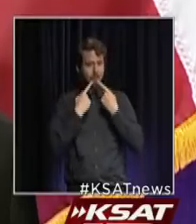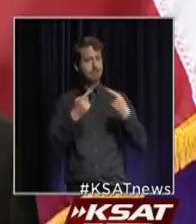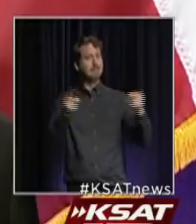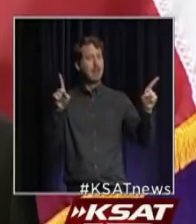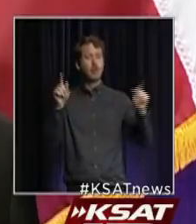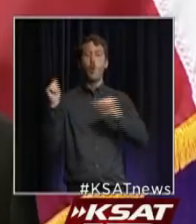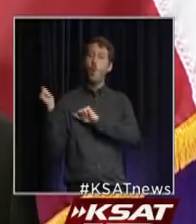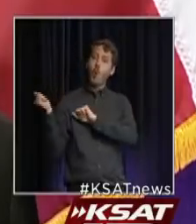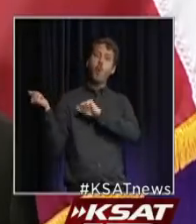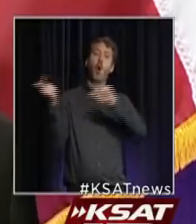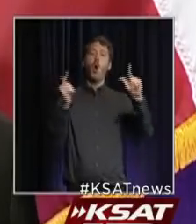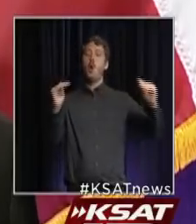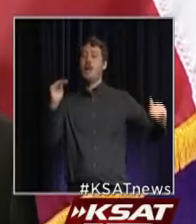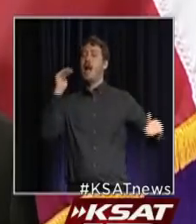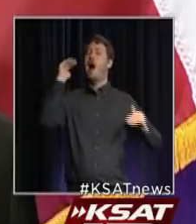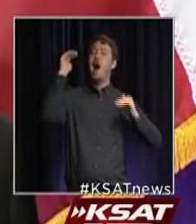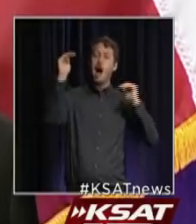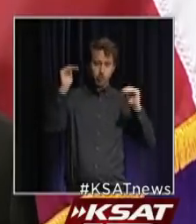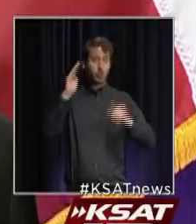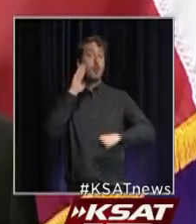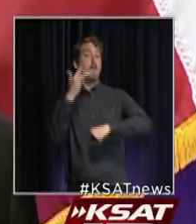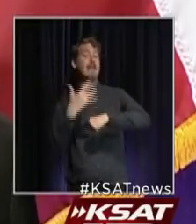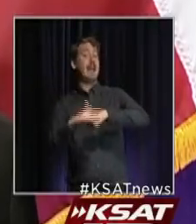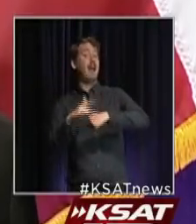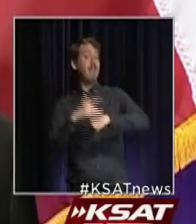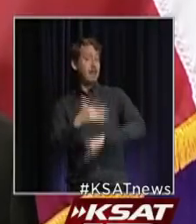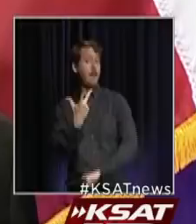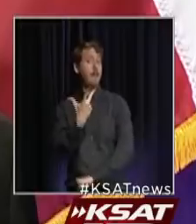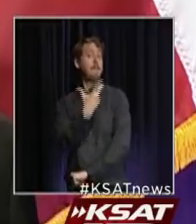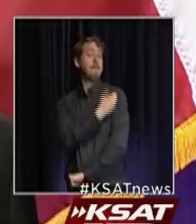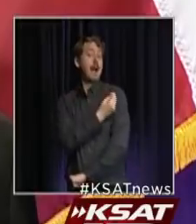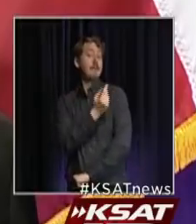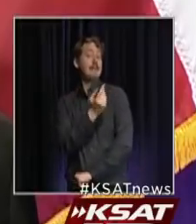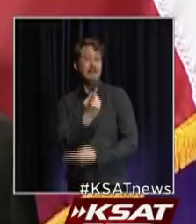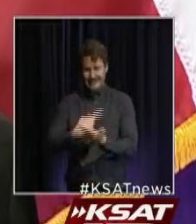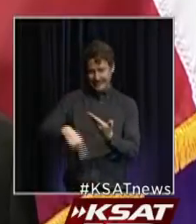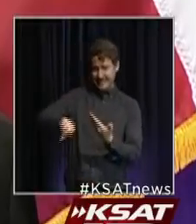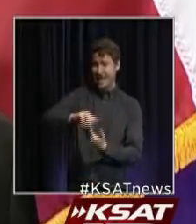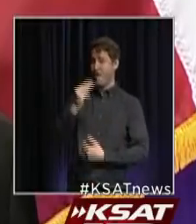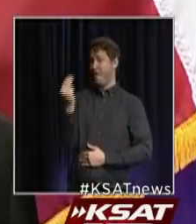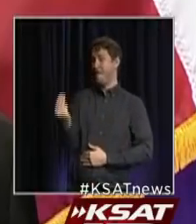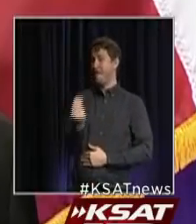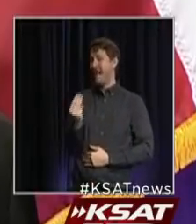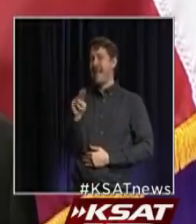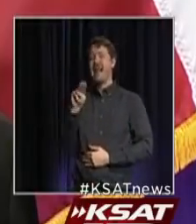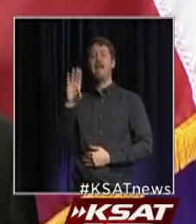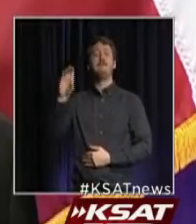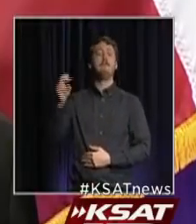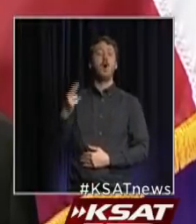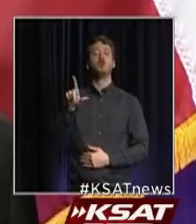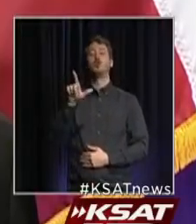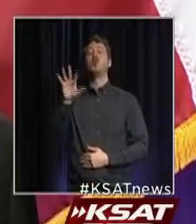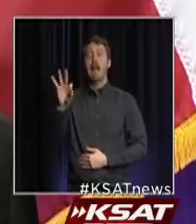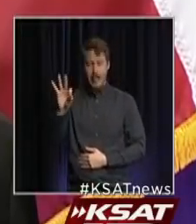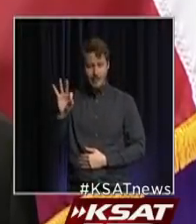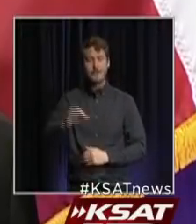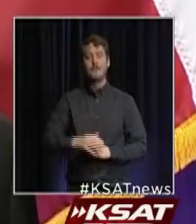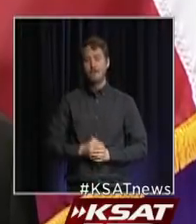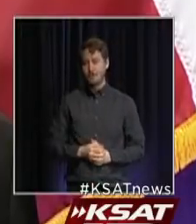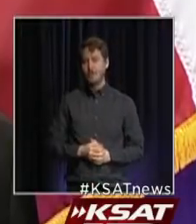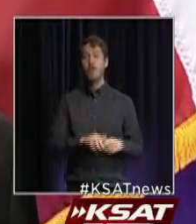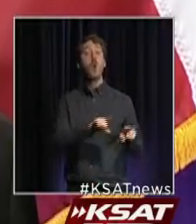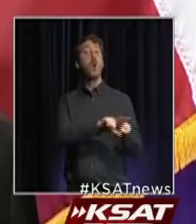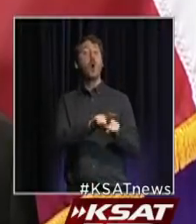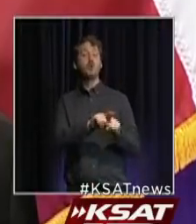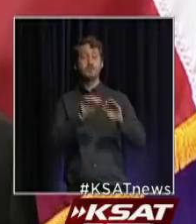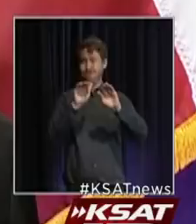be eligible to receive a COVID-19 vaccine starting next Monday, March 29th. The state has also directed vaccine providers